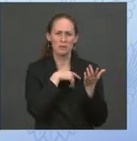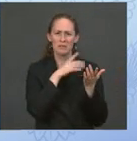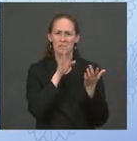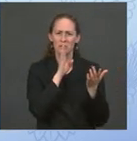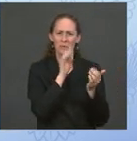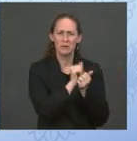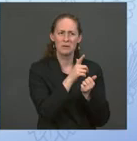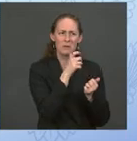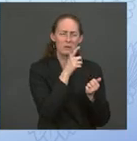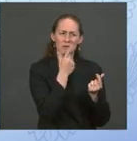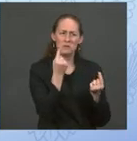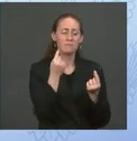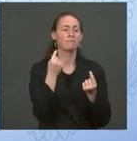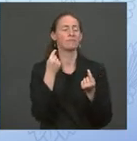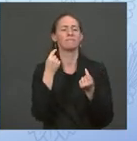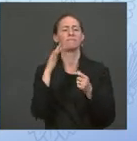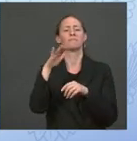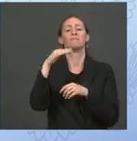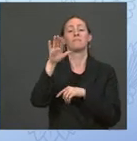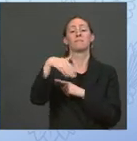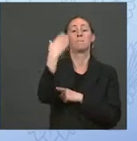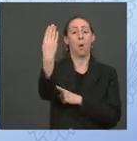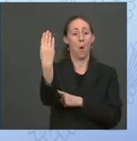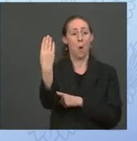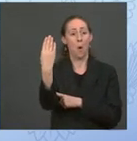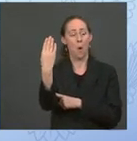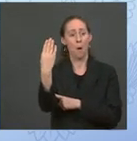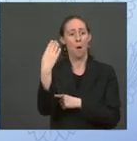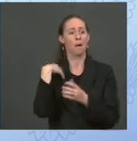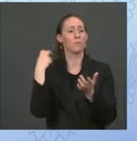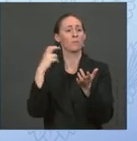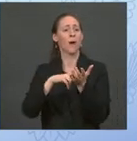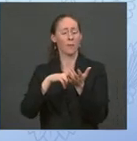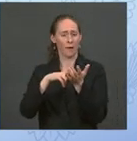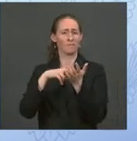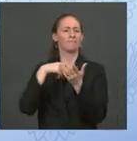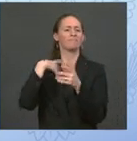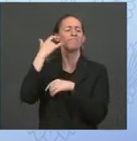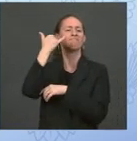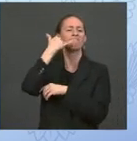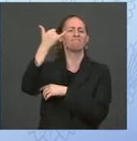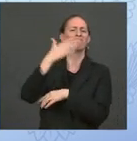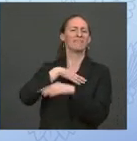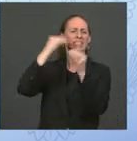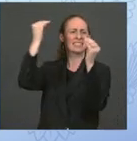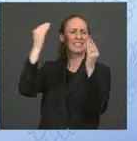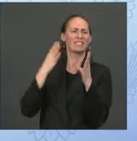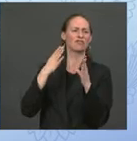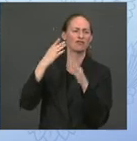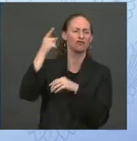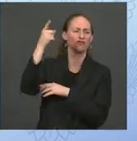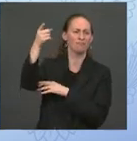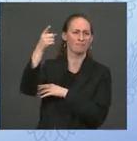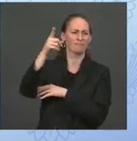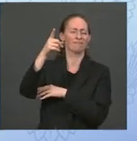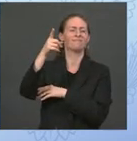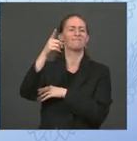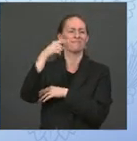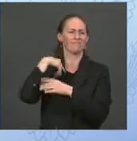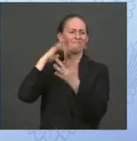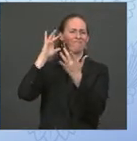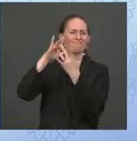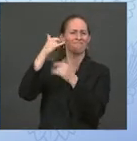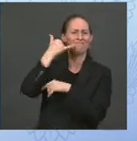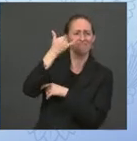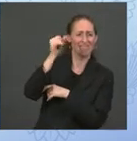morning I get up and I called my professor at the University of Delaware, a guy named Dr. Ingersoll. And I said, Doctor, can I come down and see